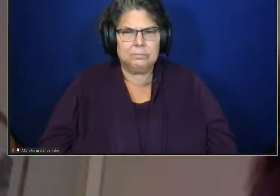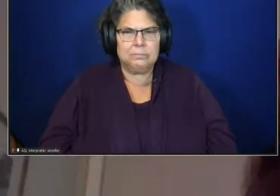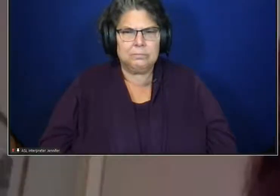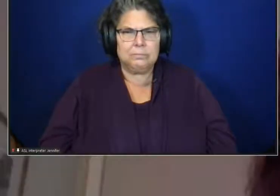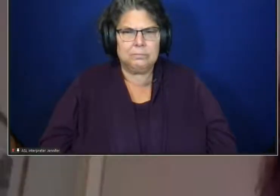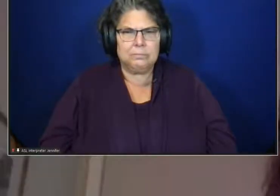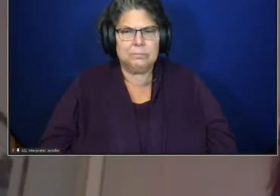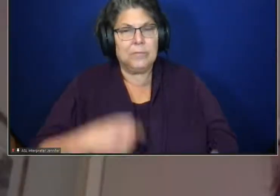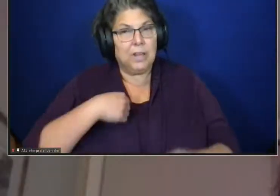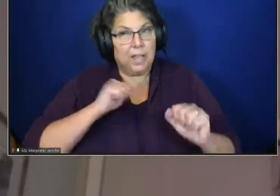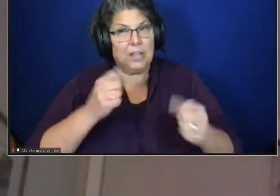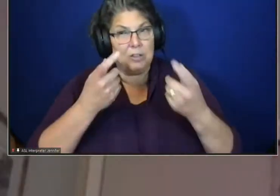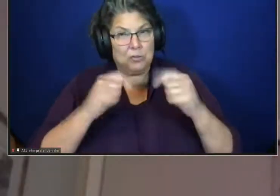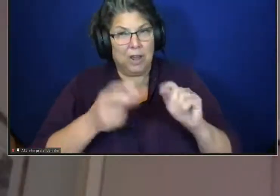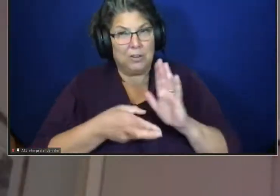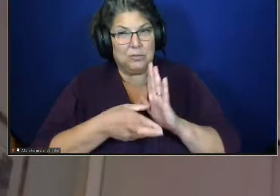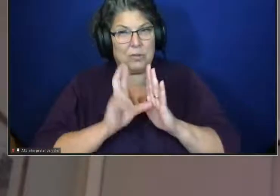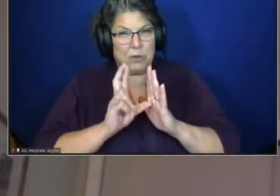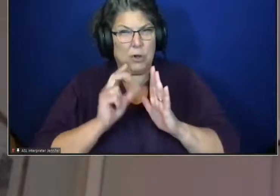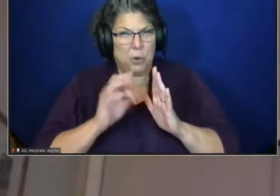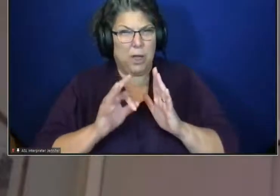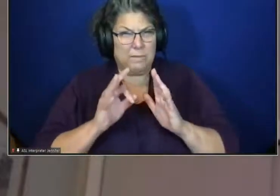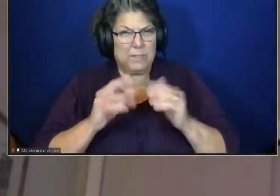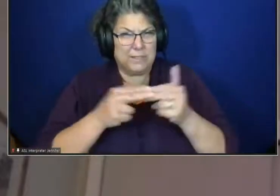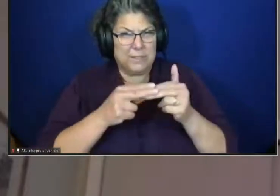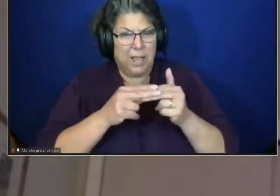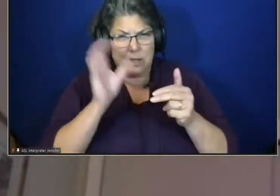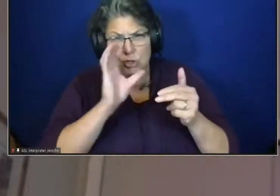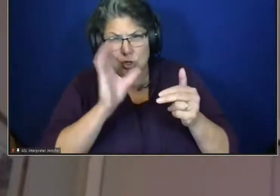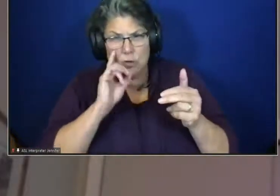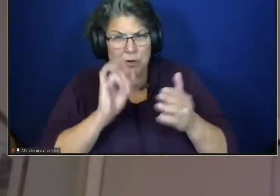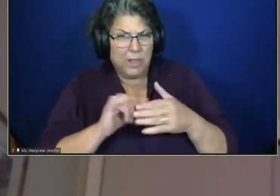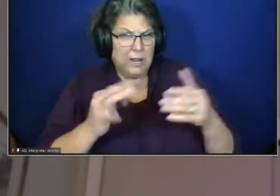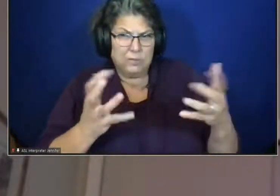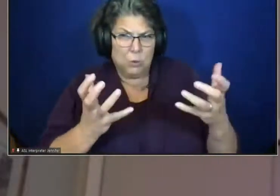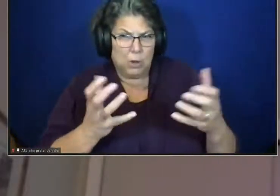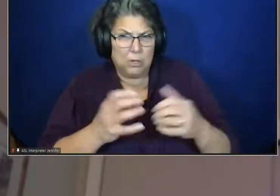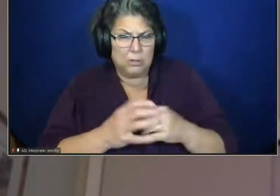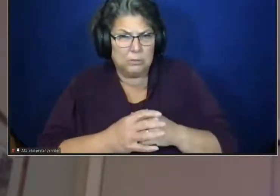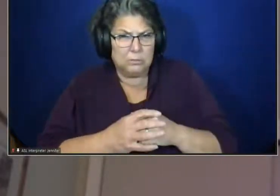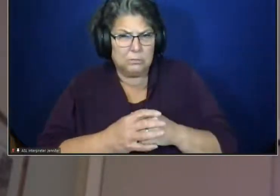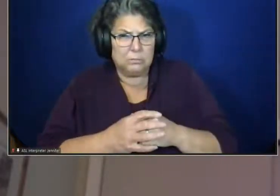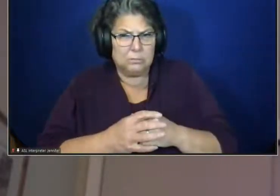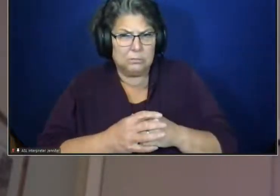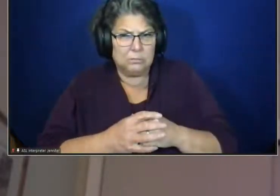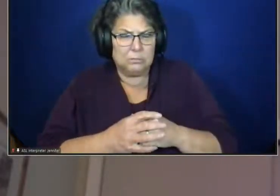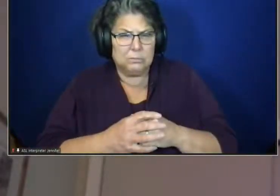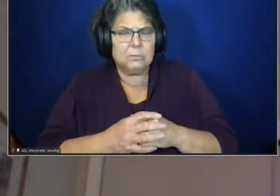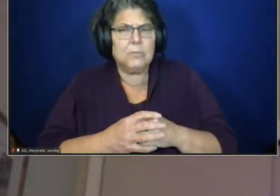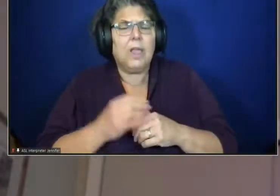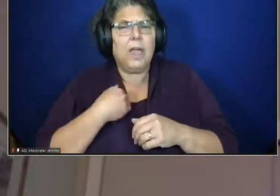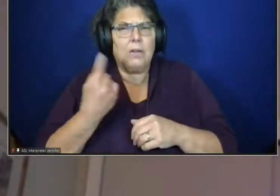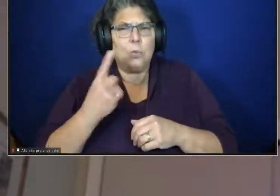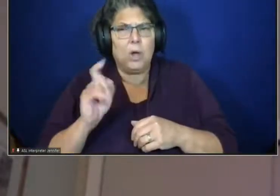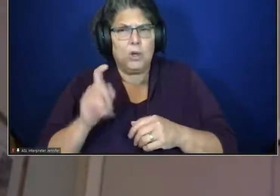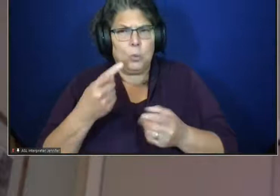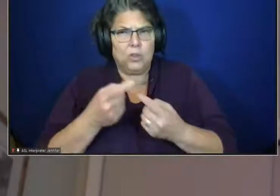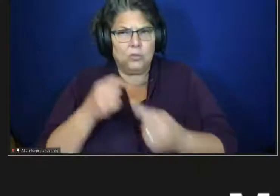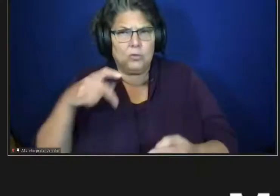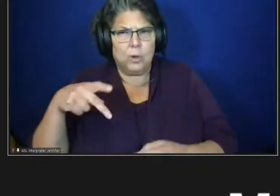I can try and do a review of the slides, find that if necessary. We do have one question from the